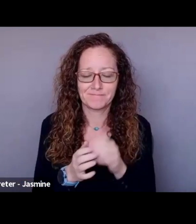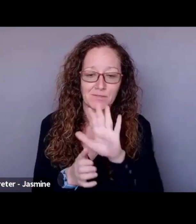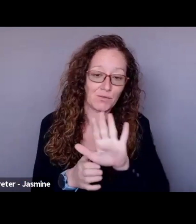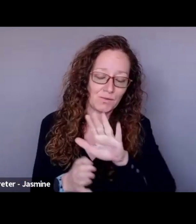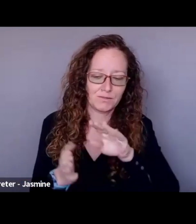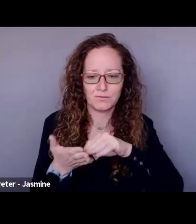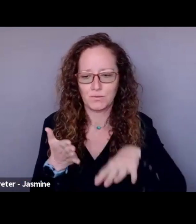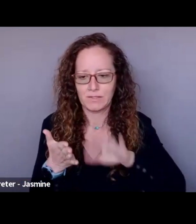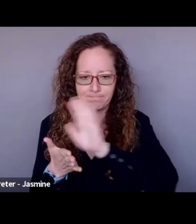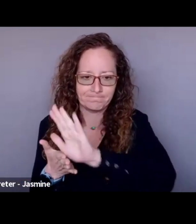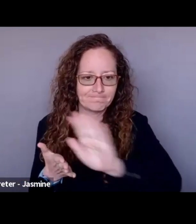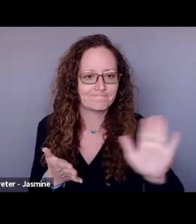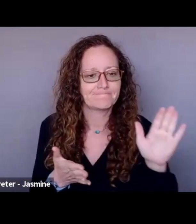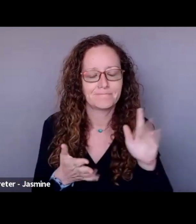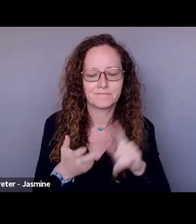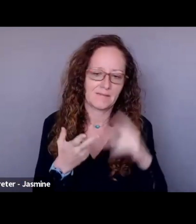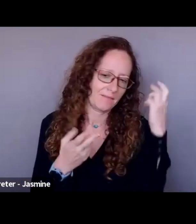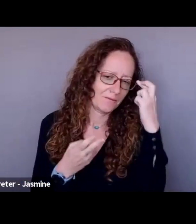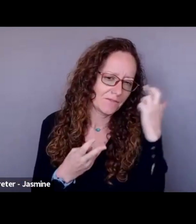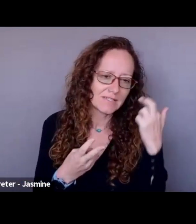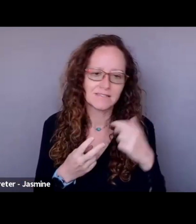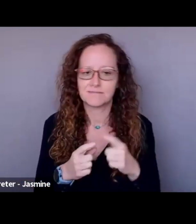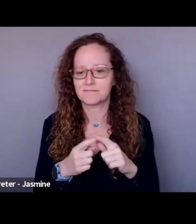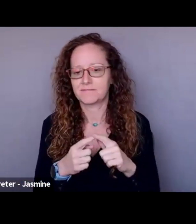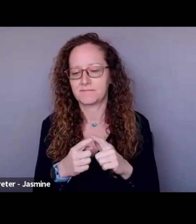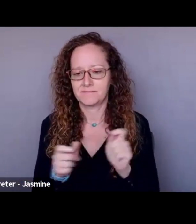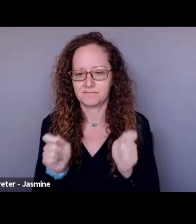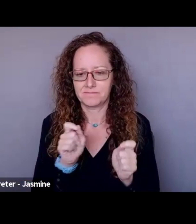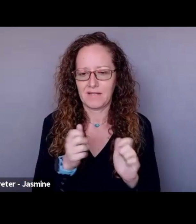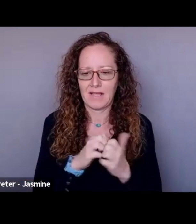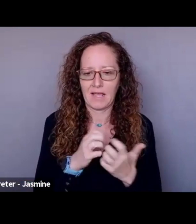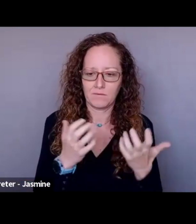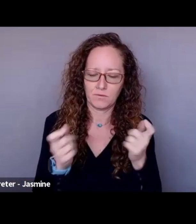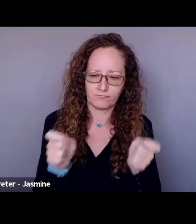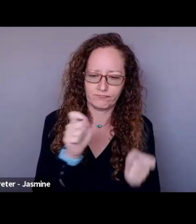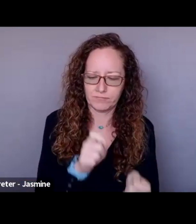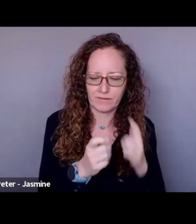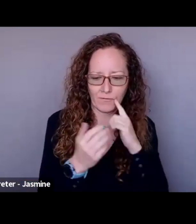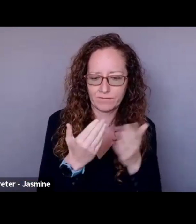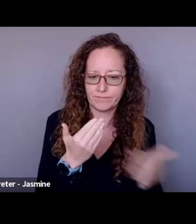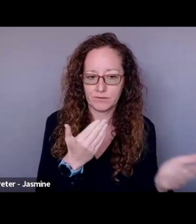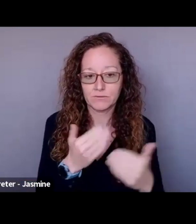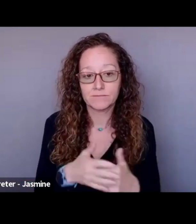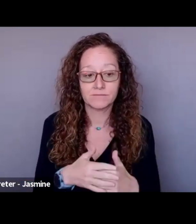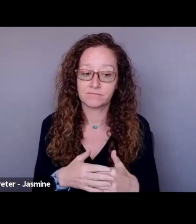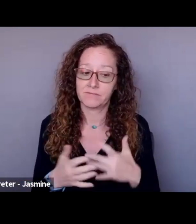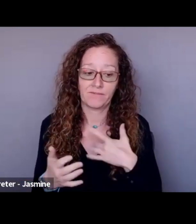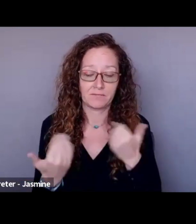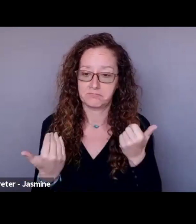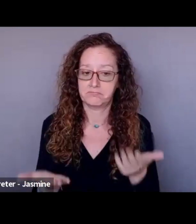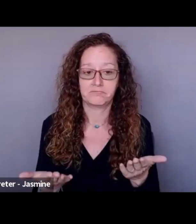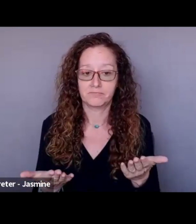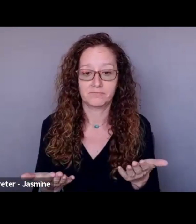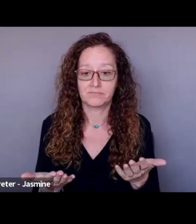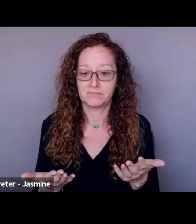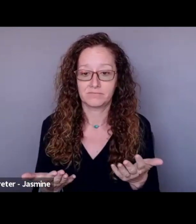students and why, with how you adjust it in the future. And you can feel free to